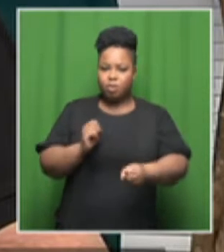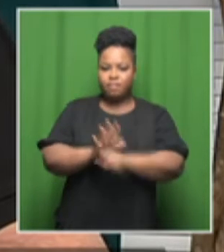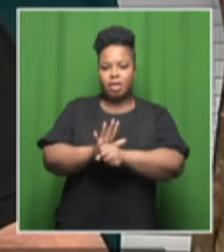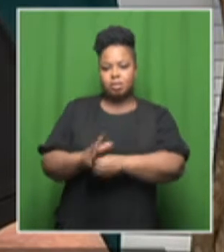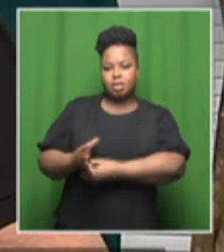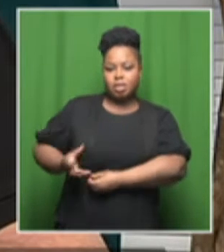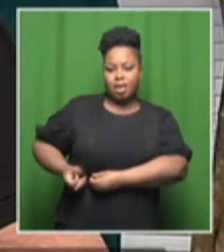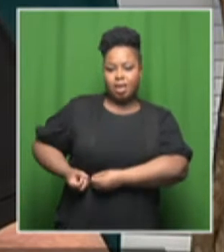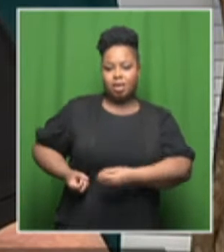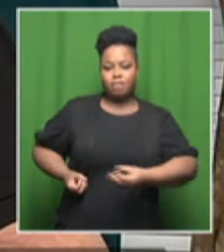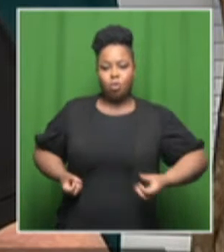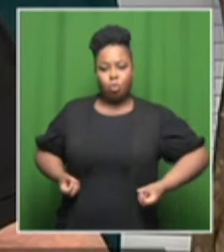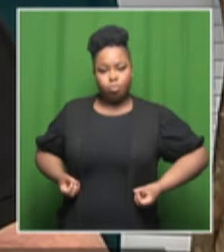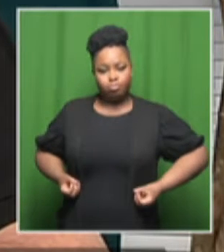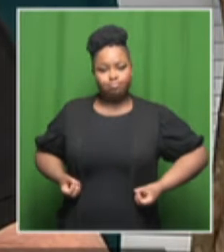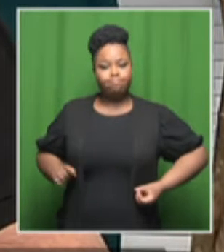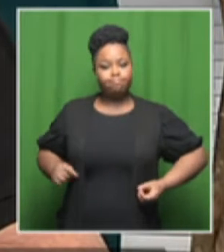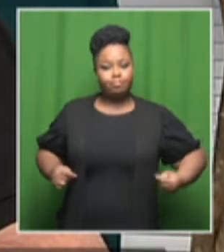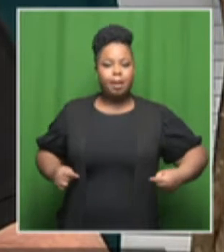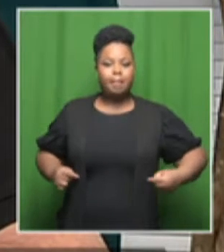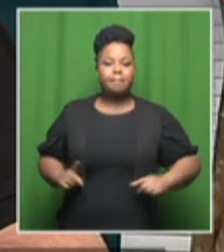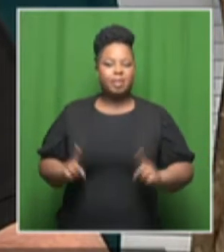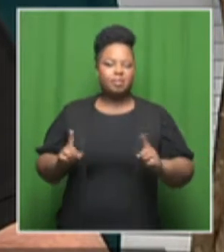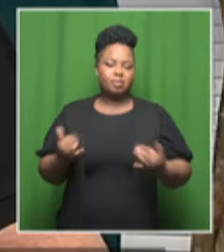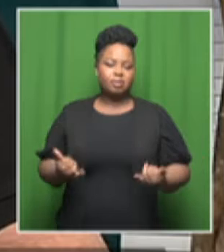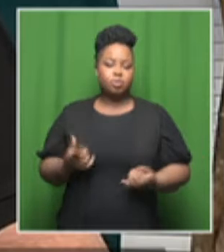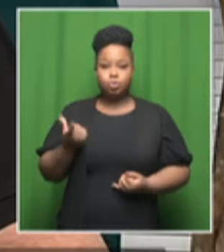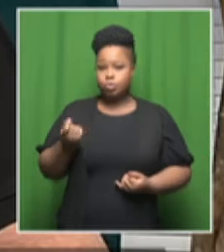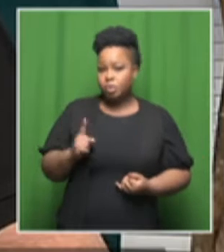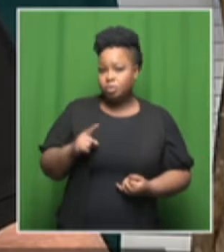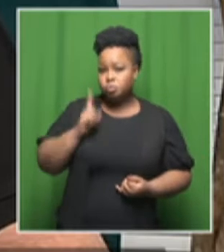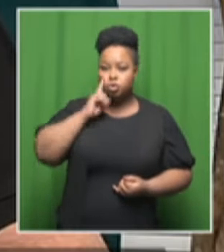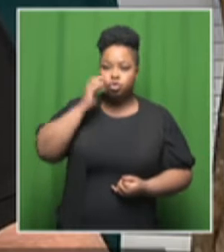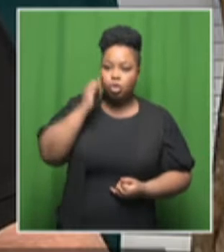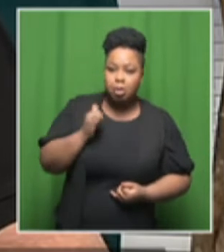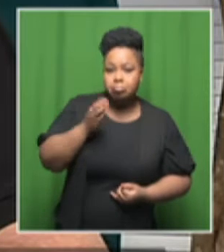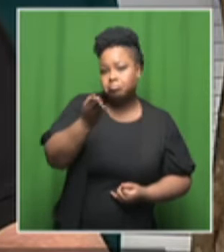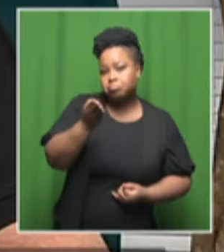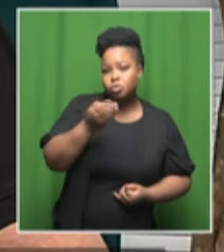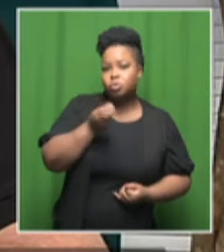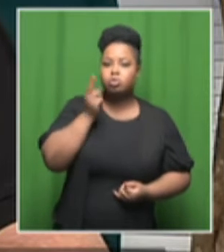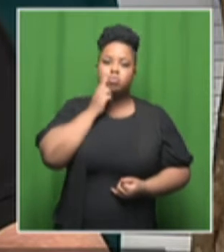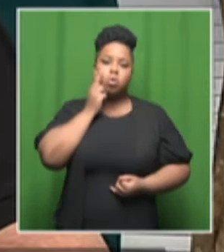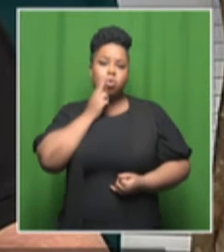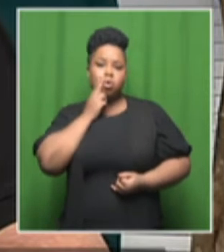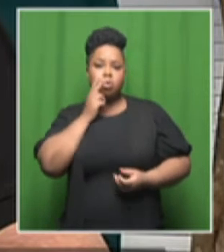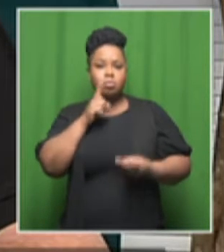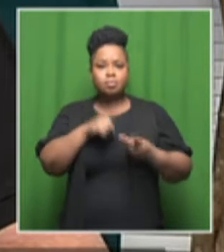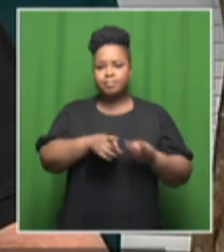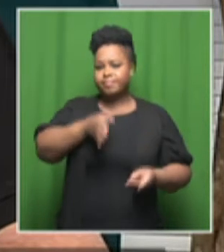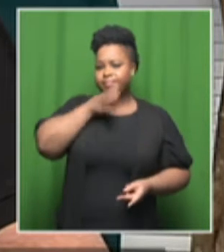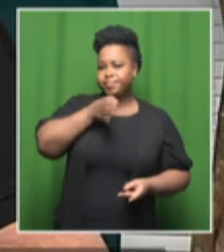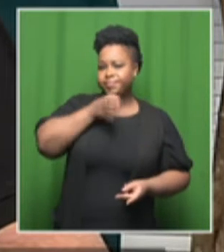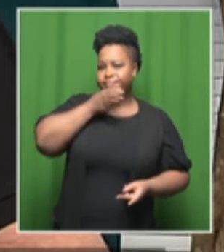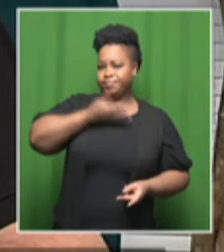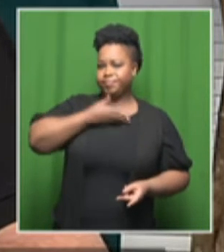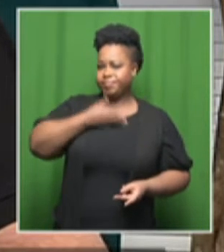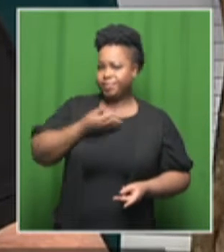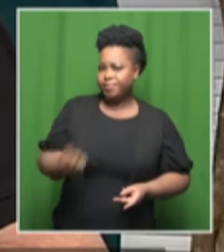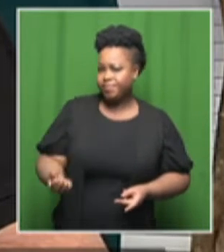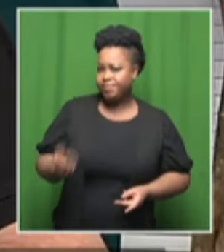obviously, what we do. Do you smoke? Do you use excessive alcohol?